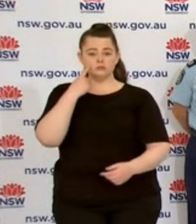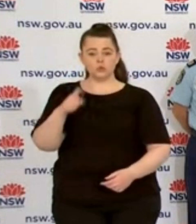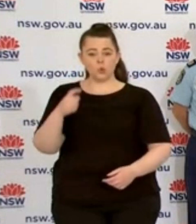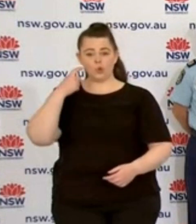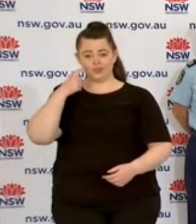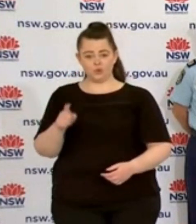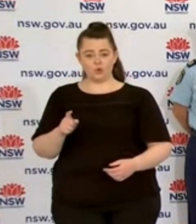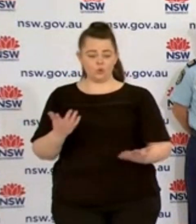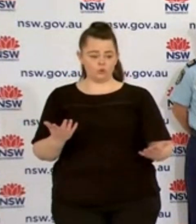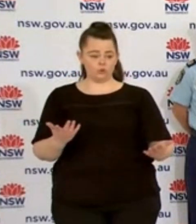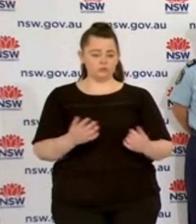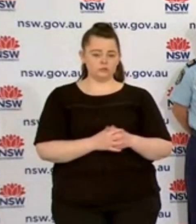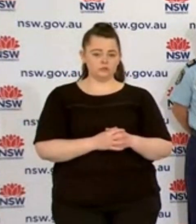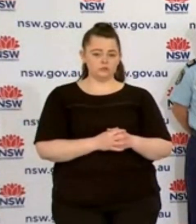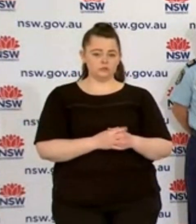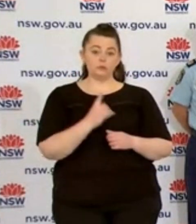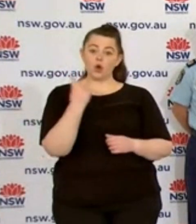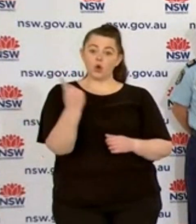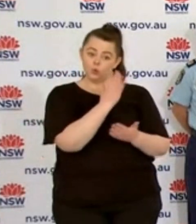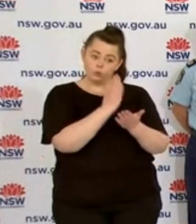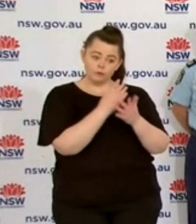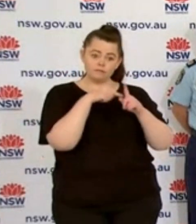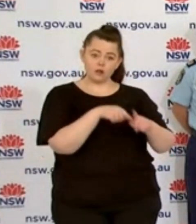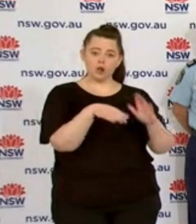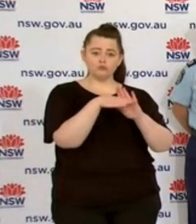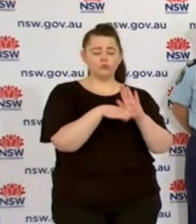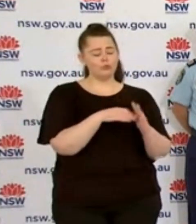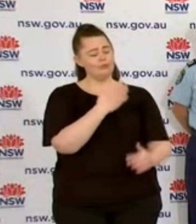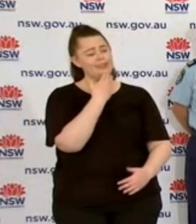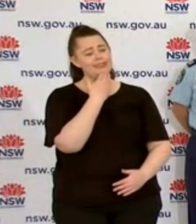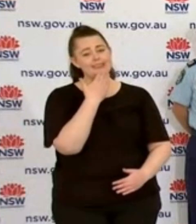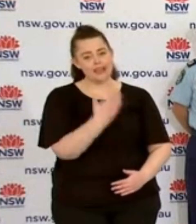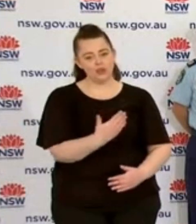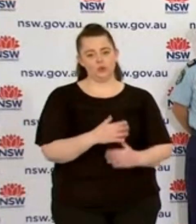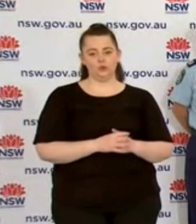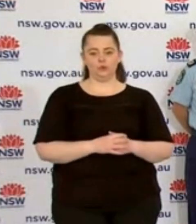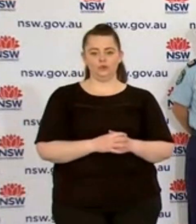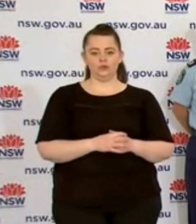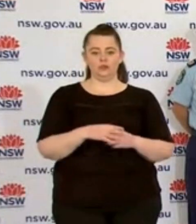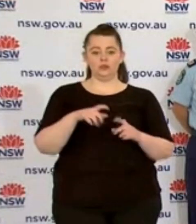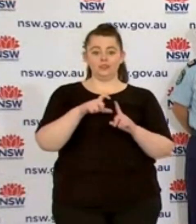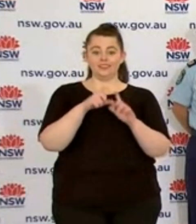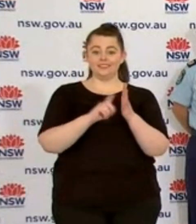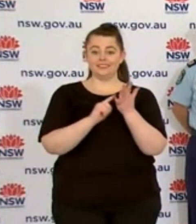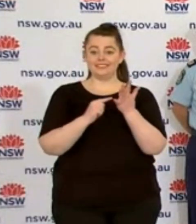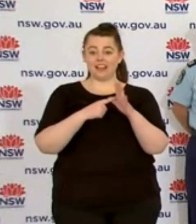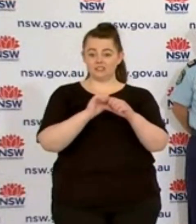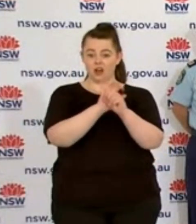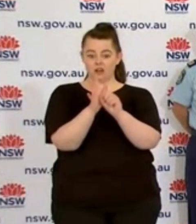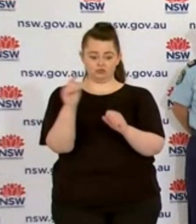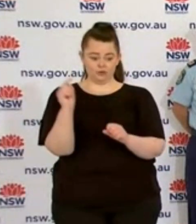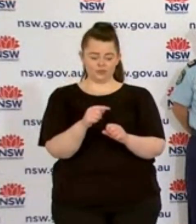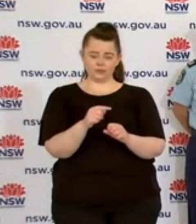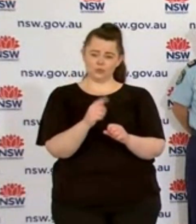the vast, vast majority of people who are doing the right thing. But Delta doesn't leave any room for error. Even